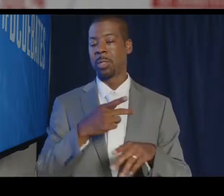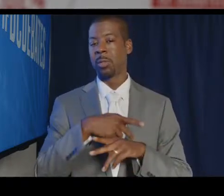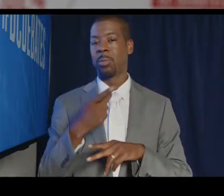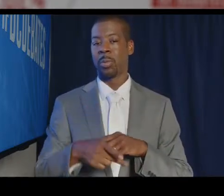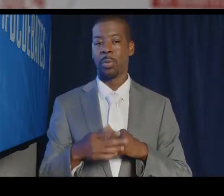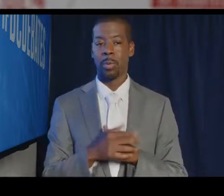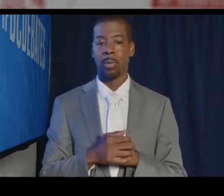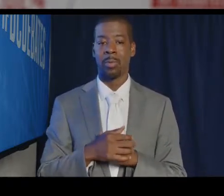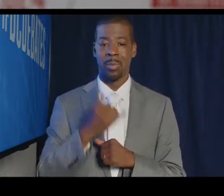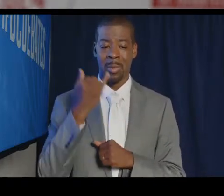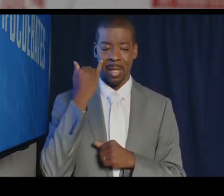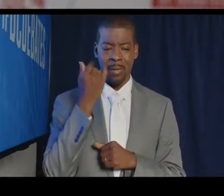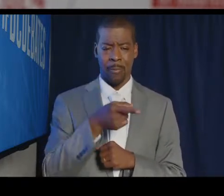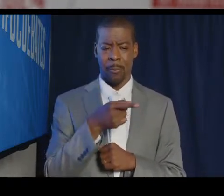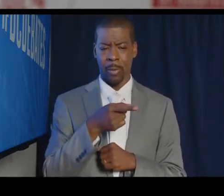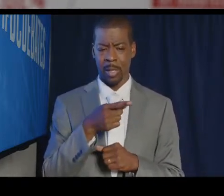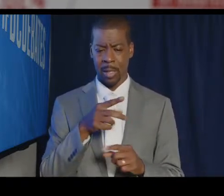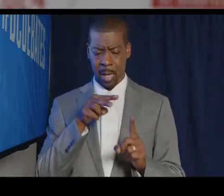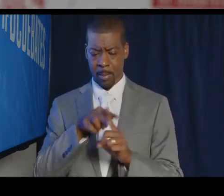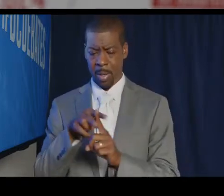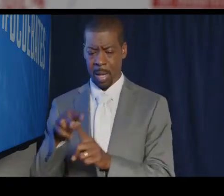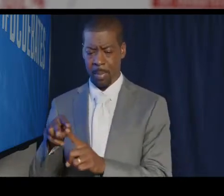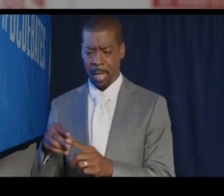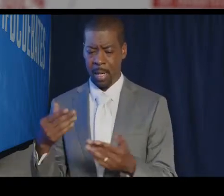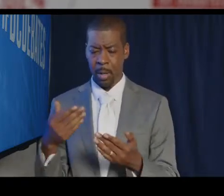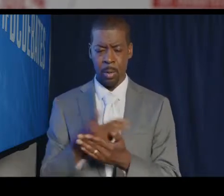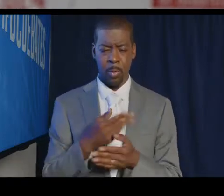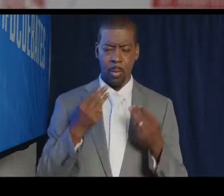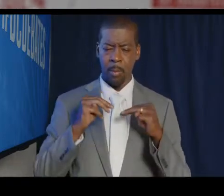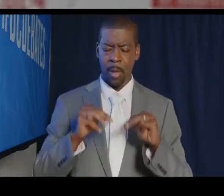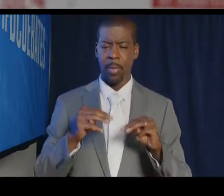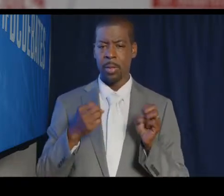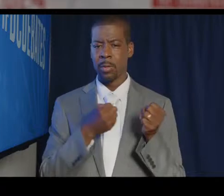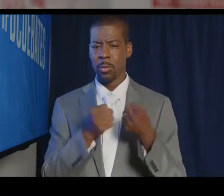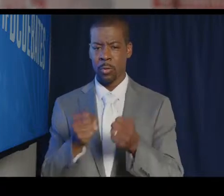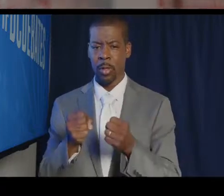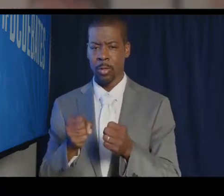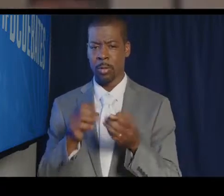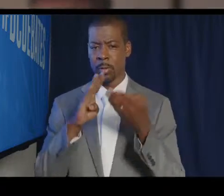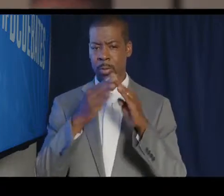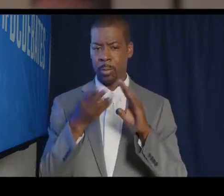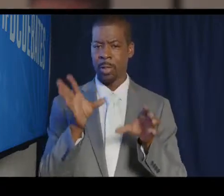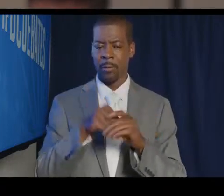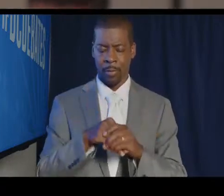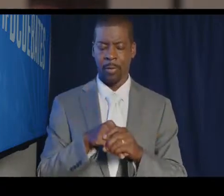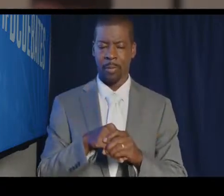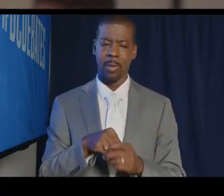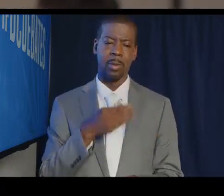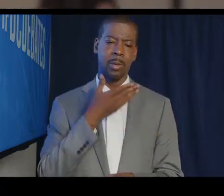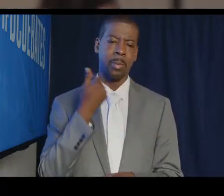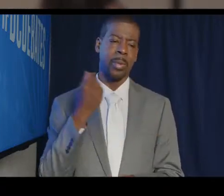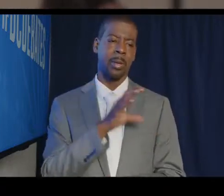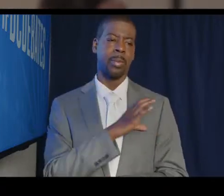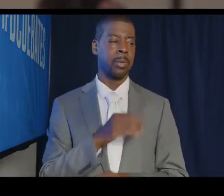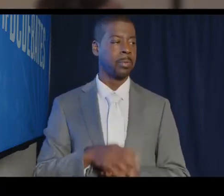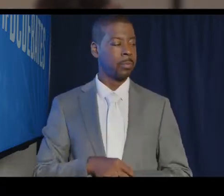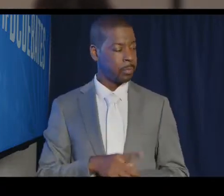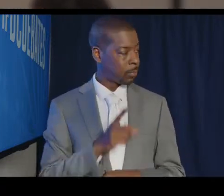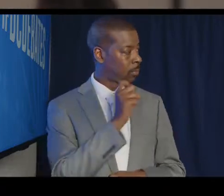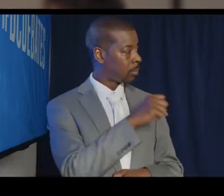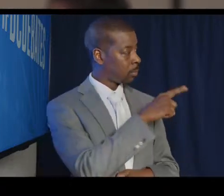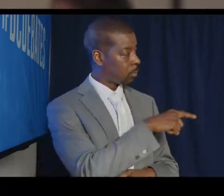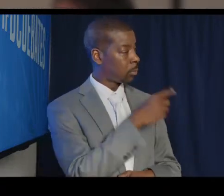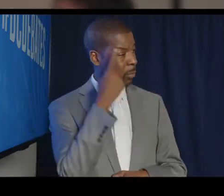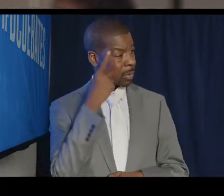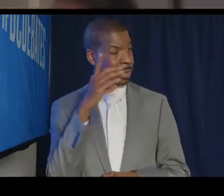optimize our operations in our force, then yes, we have enough police. Thank you. Councilmember Henderson, same question. Does DC have enough patrol officers? I